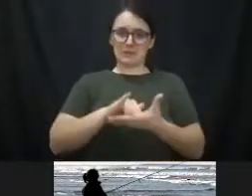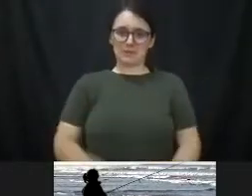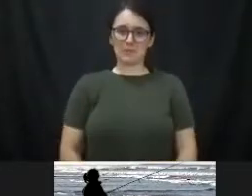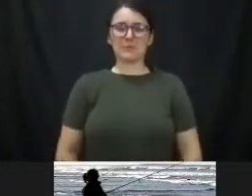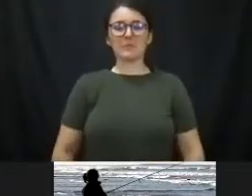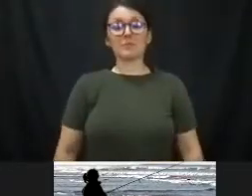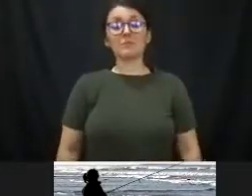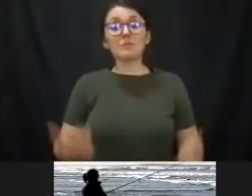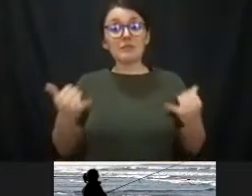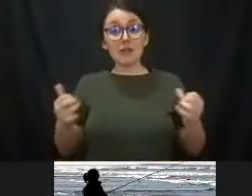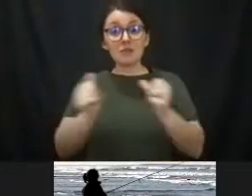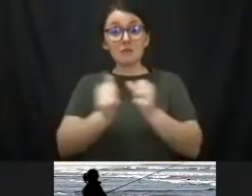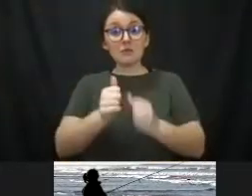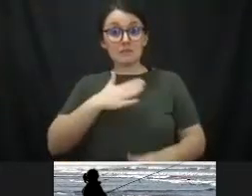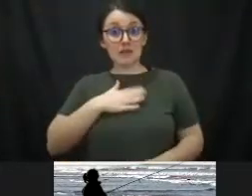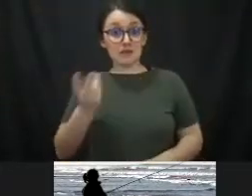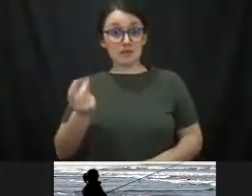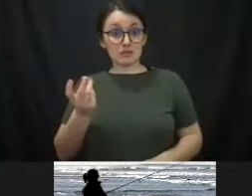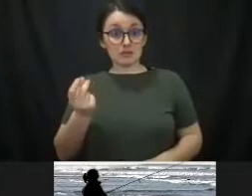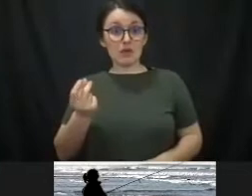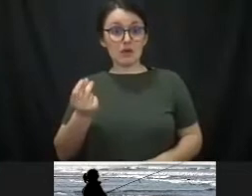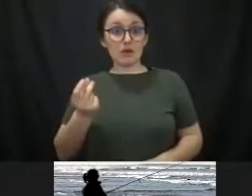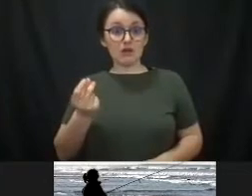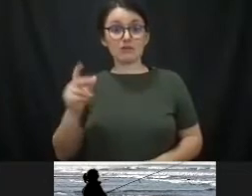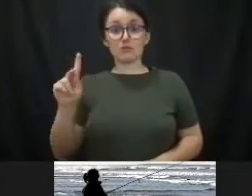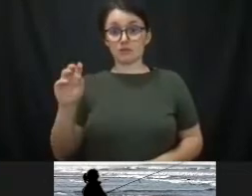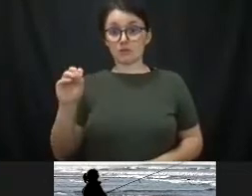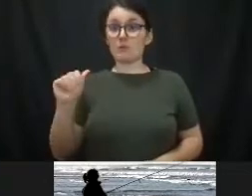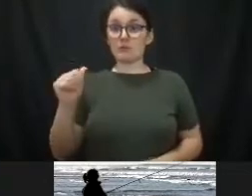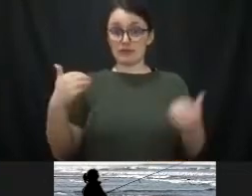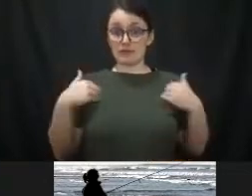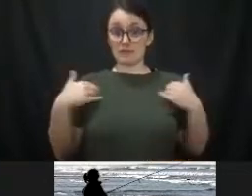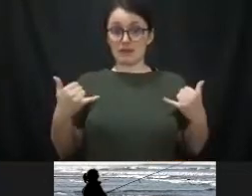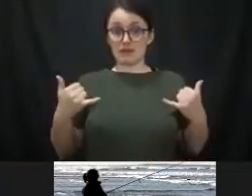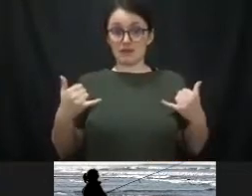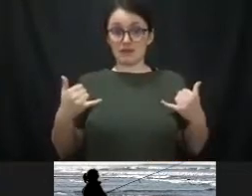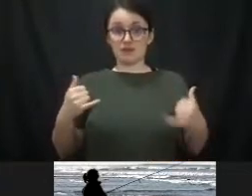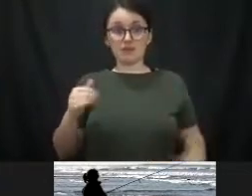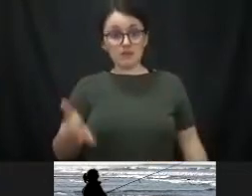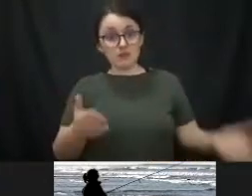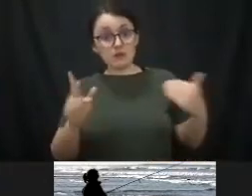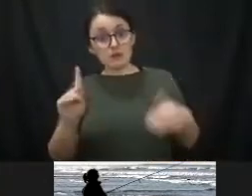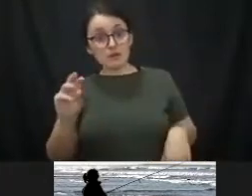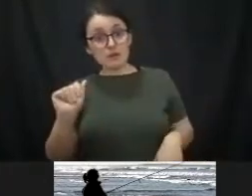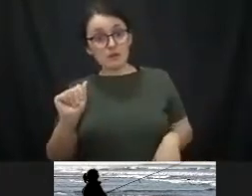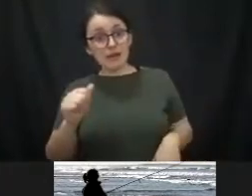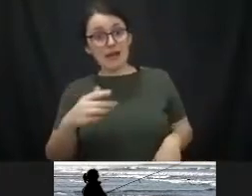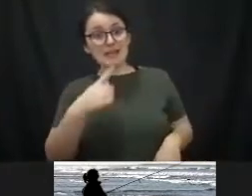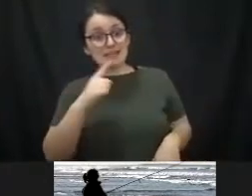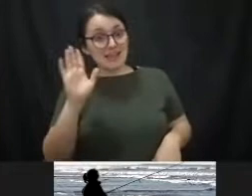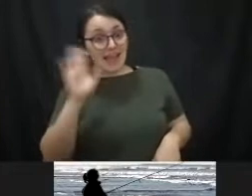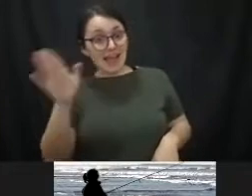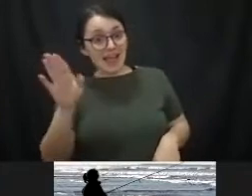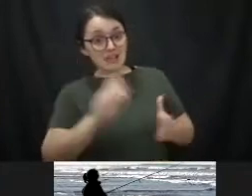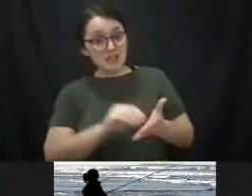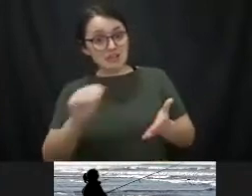my dogs, I have Coda now. Coda, come on. Come on, let's go say hi to the kids. Come on, come